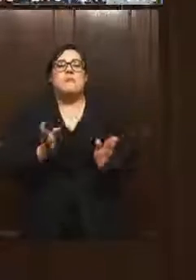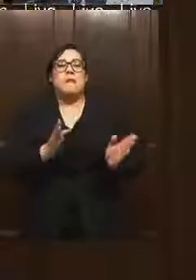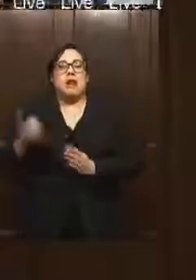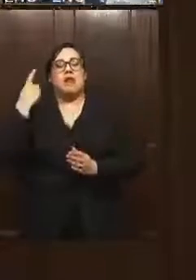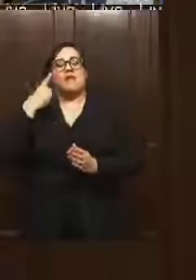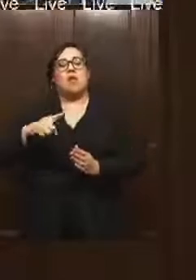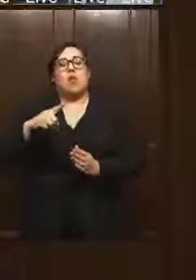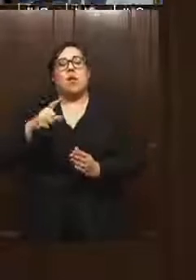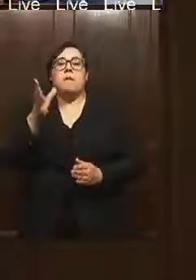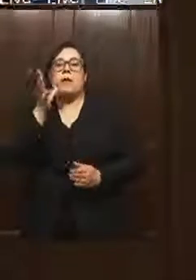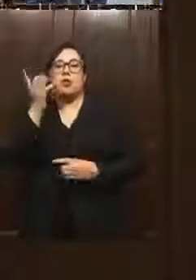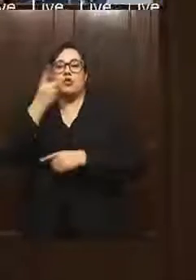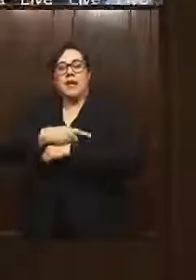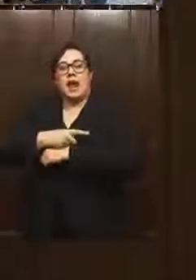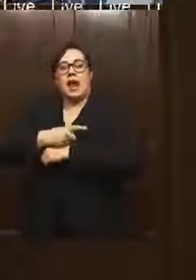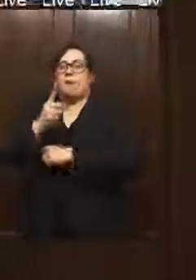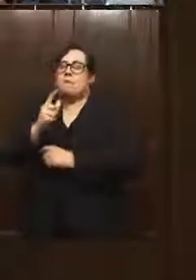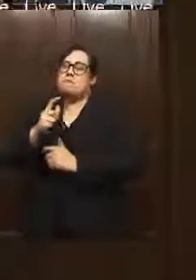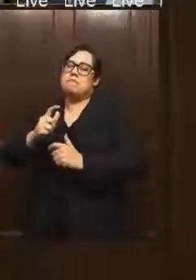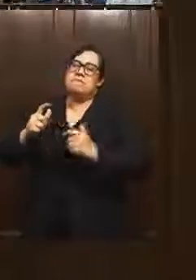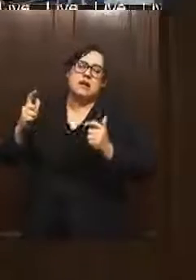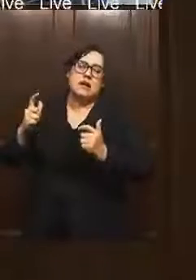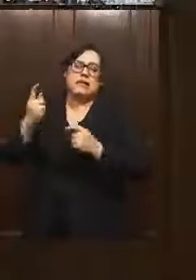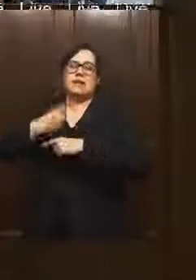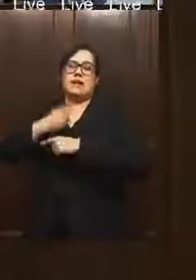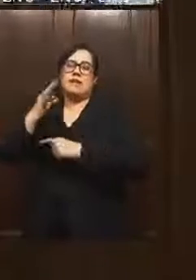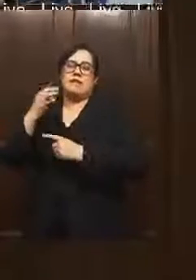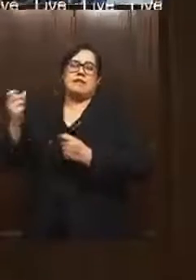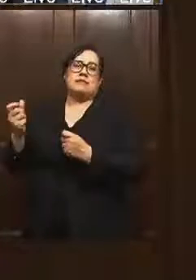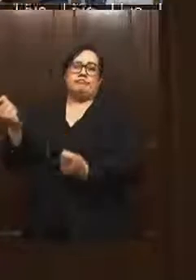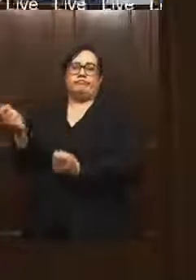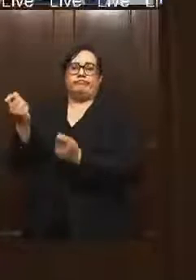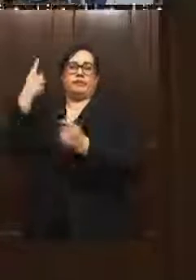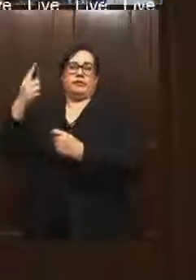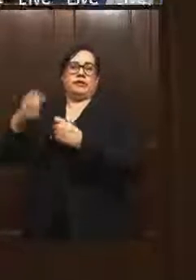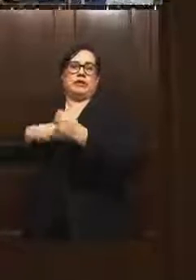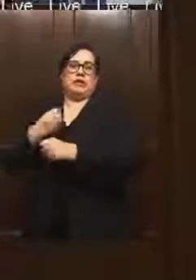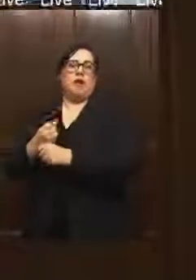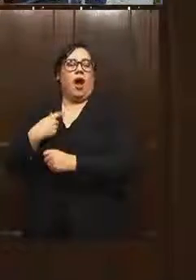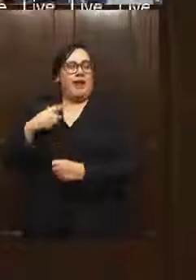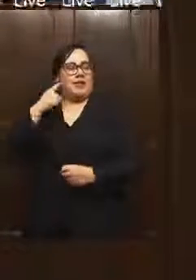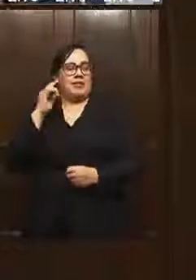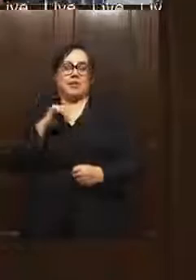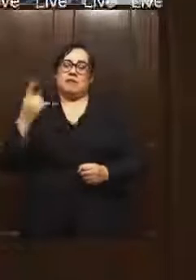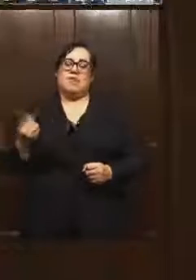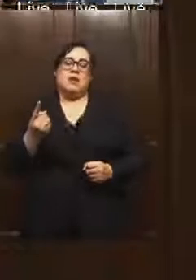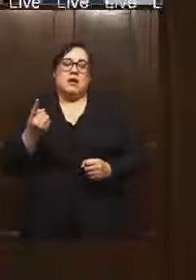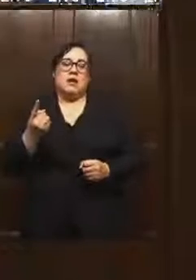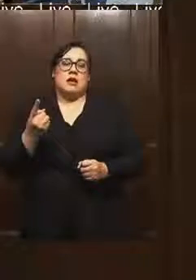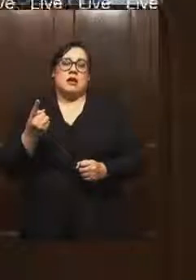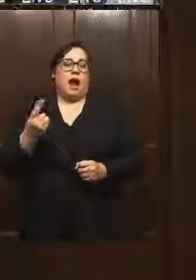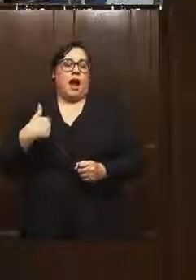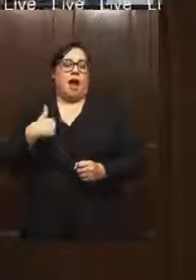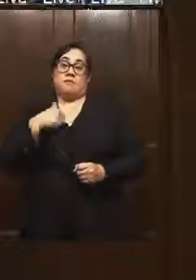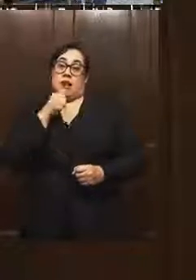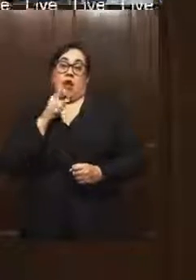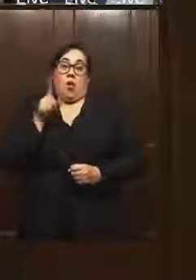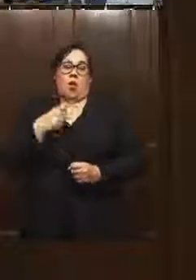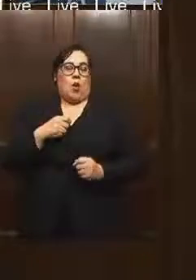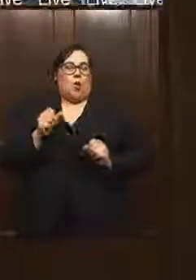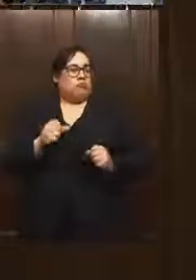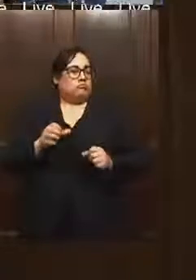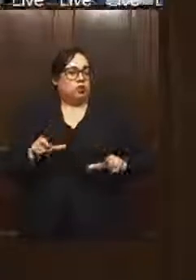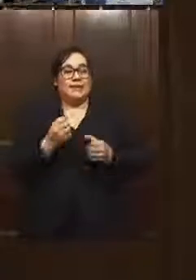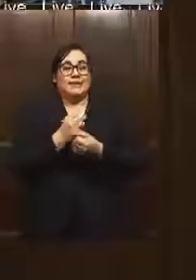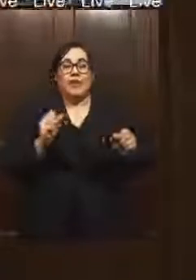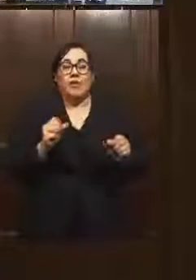for Mother's Day, one of the biggest days of the year. That is something that I think was something not only that we could pull off safely